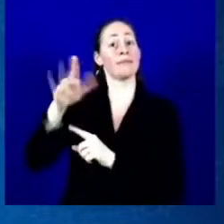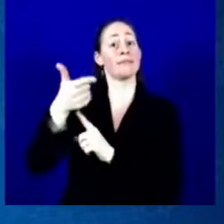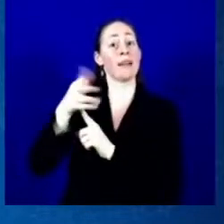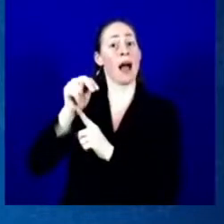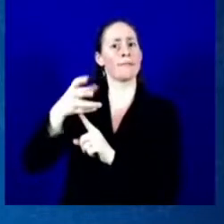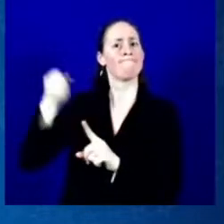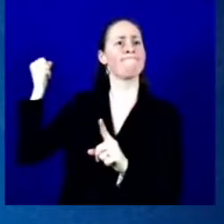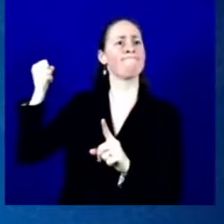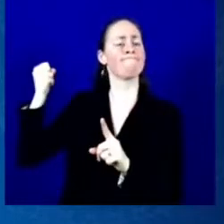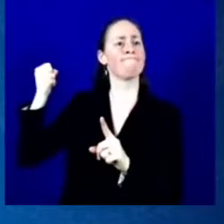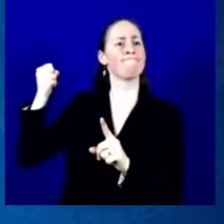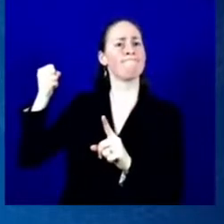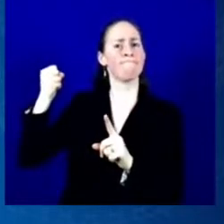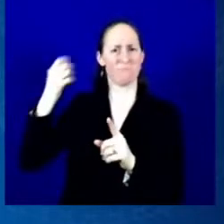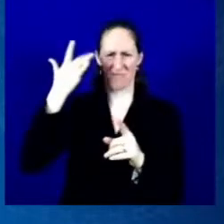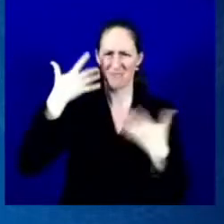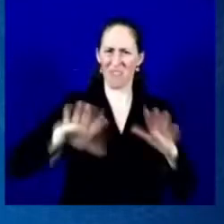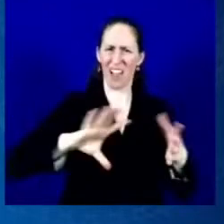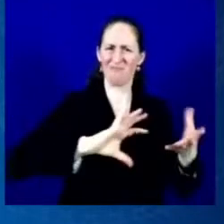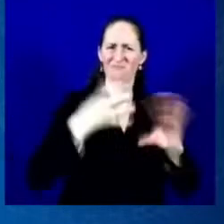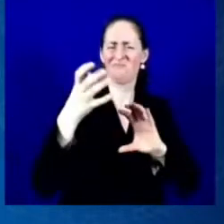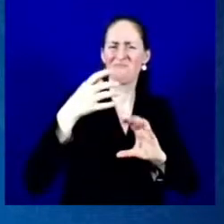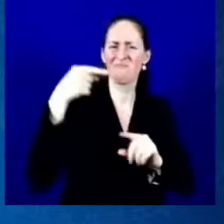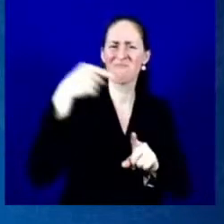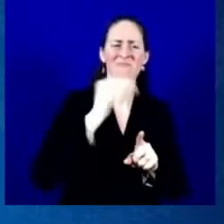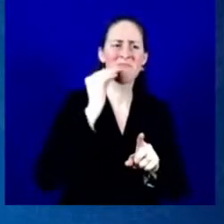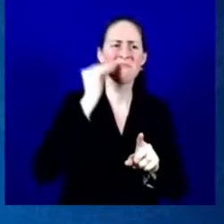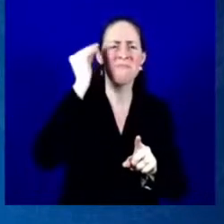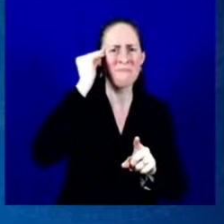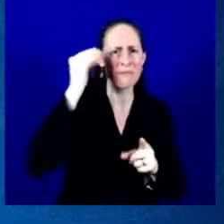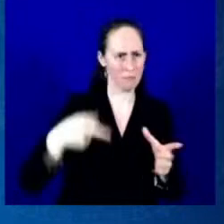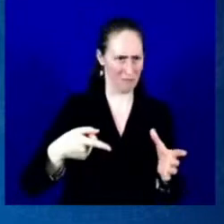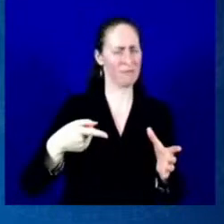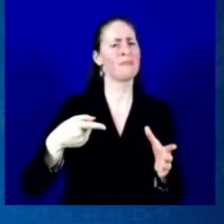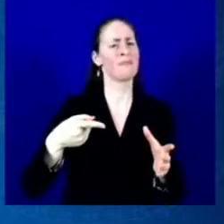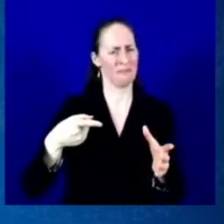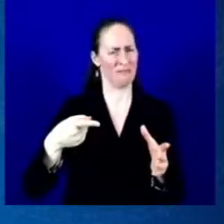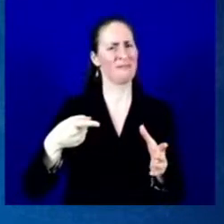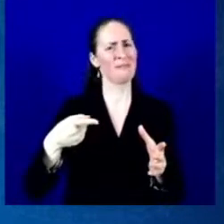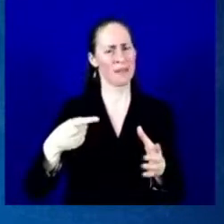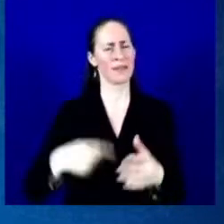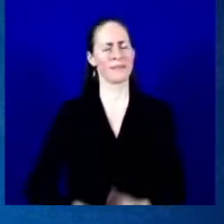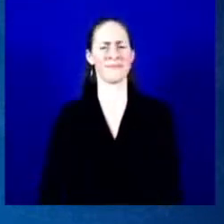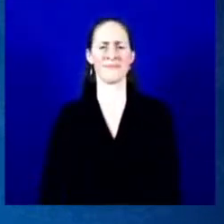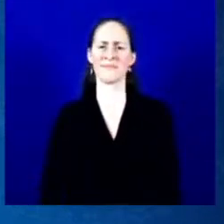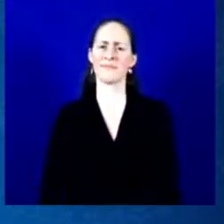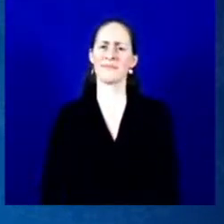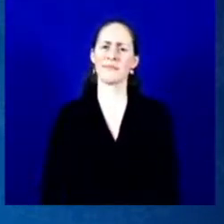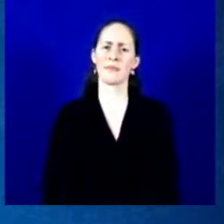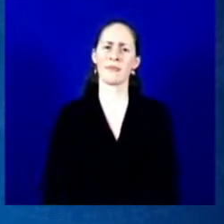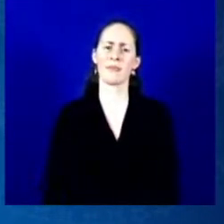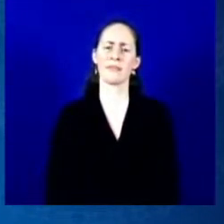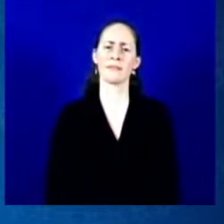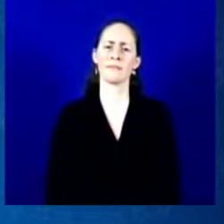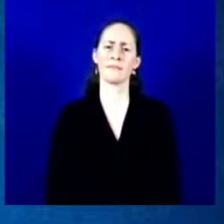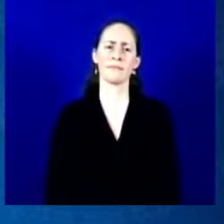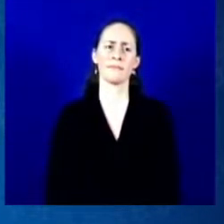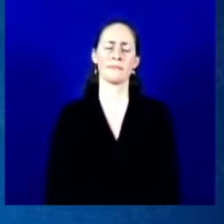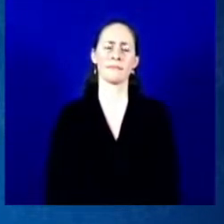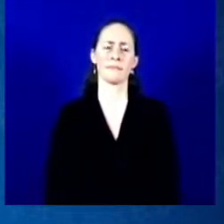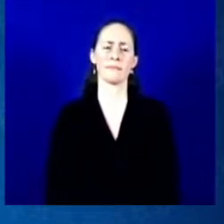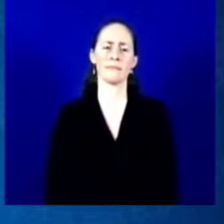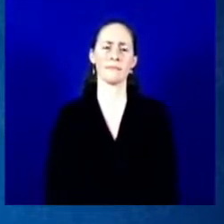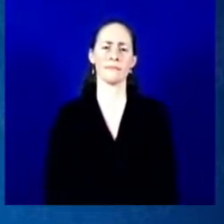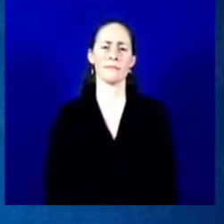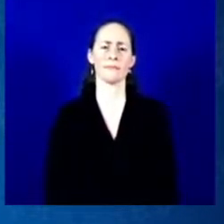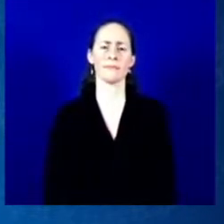It's to close that loophole that existed. You know, it's estimated that 50